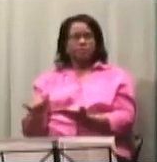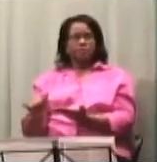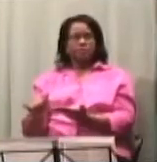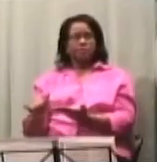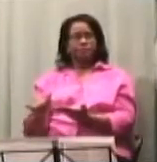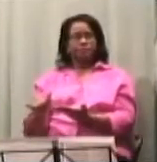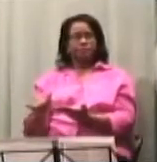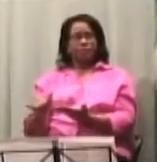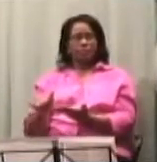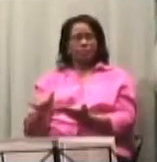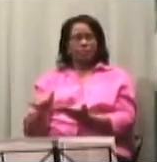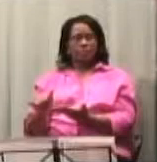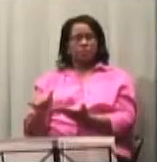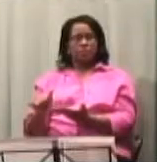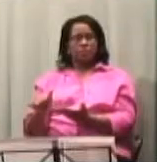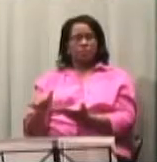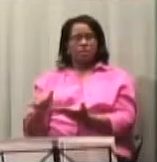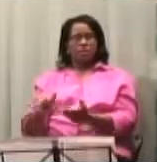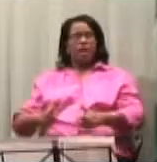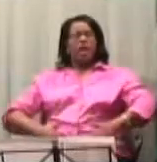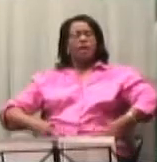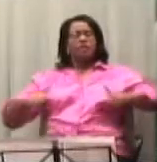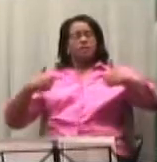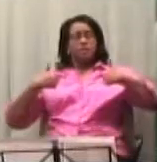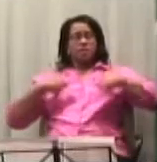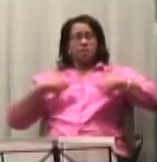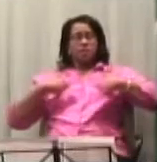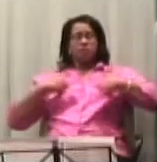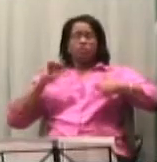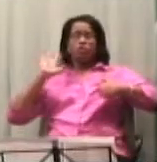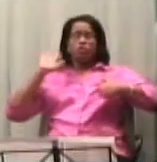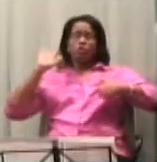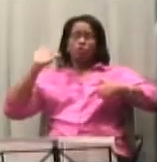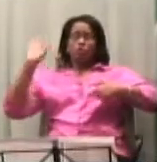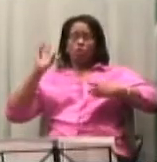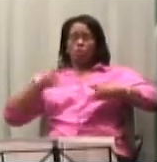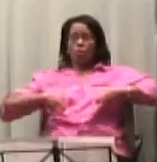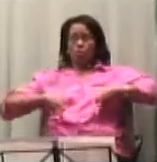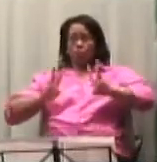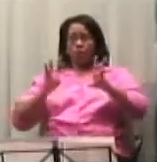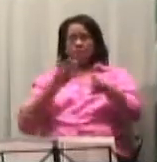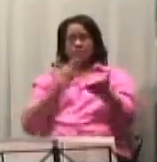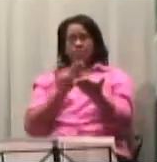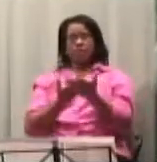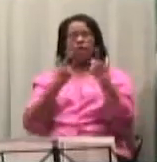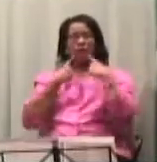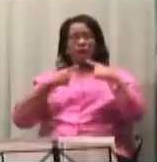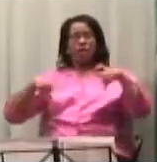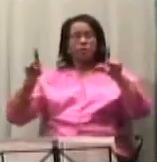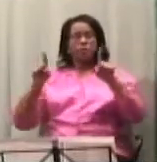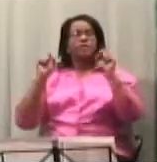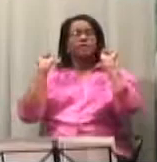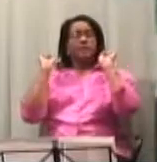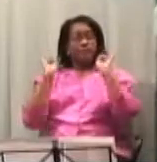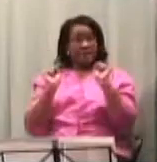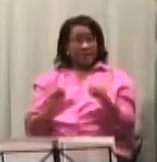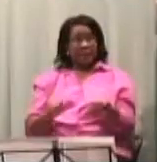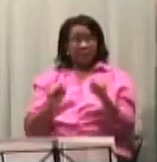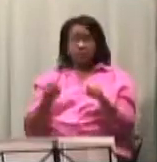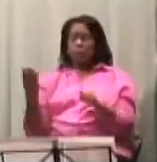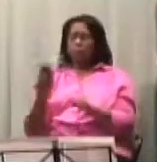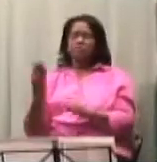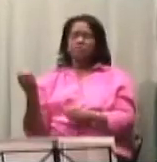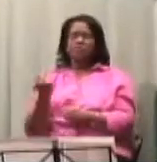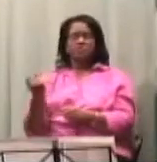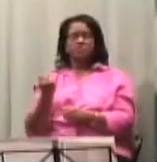to reject and to live according to the gospel. Yes, dear brothers and sisters,